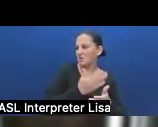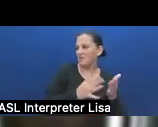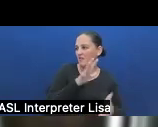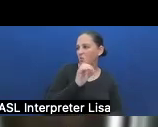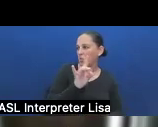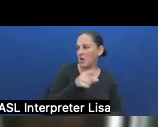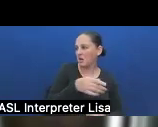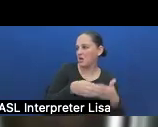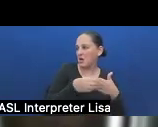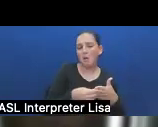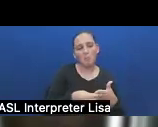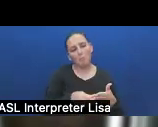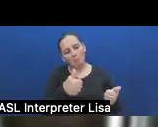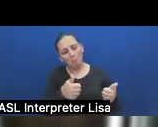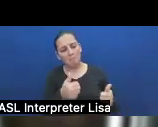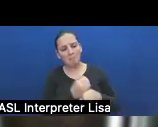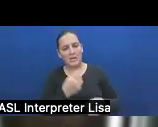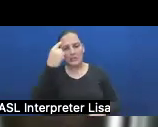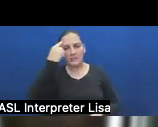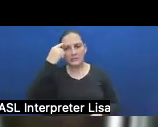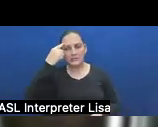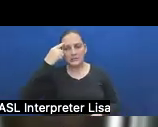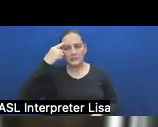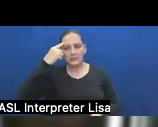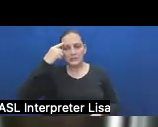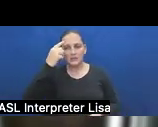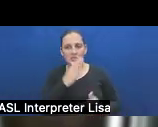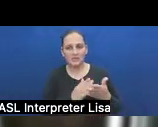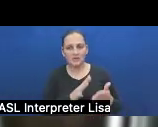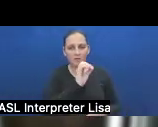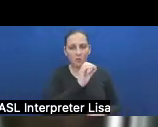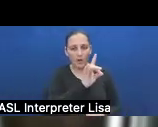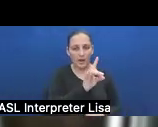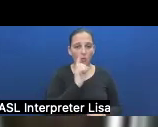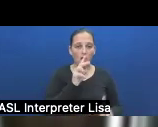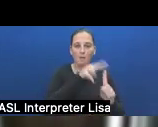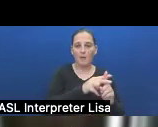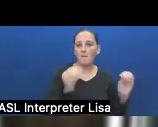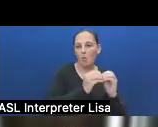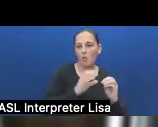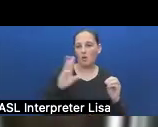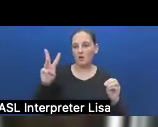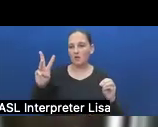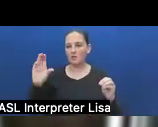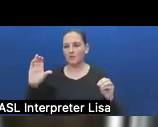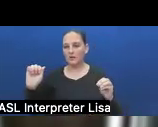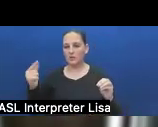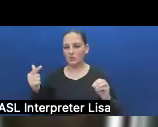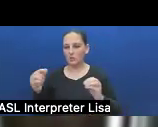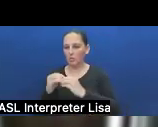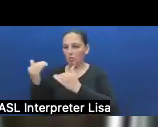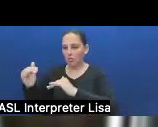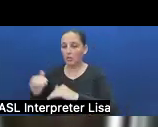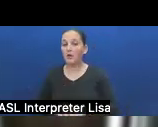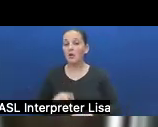it makes sense because it covers things that WCAG doesn't. And WCAG, we have a few different